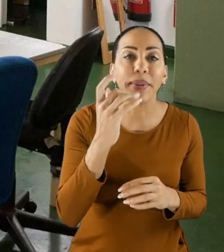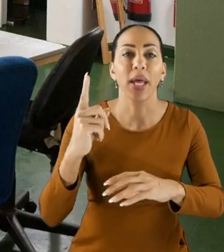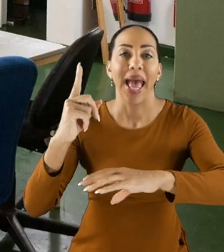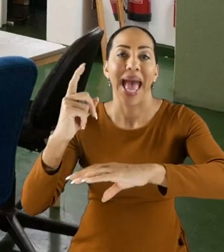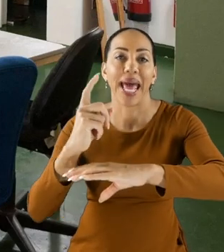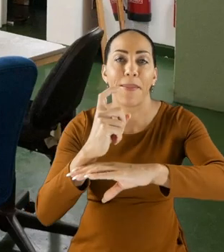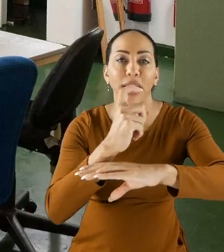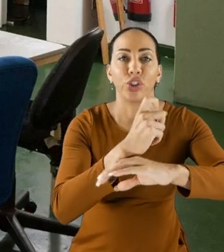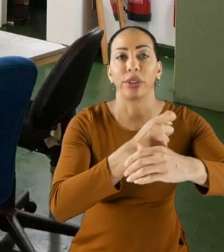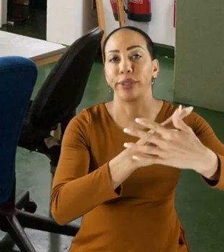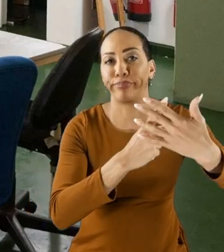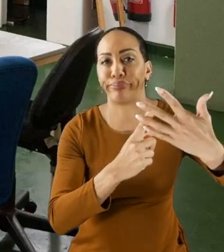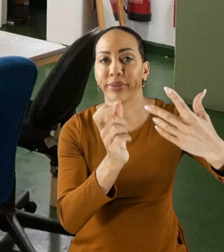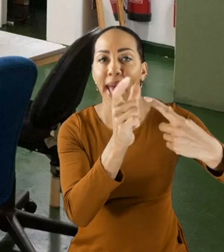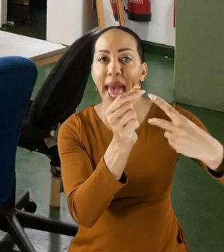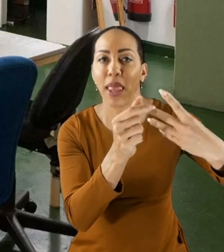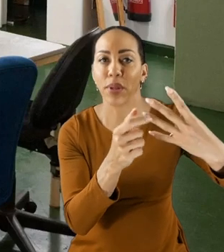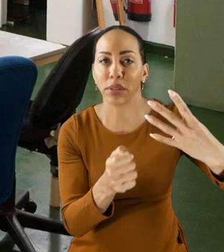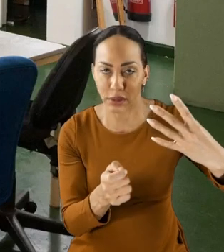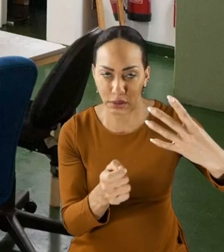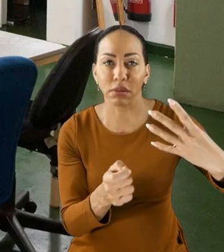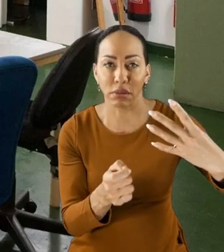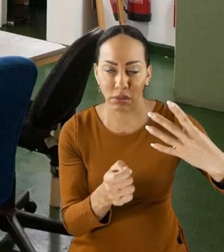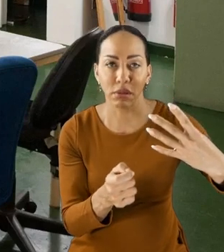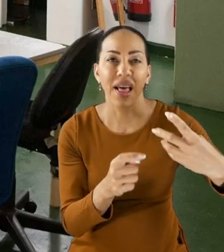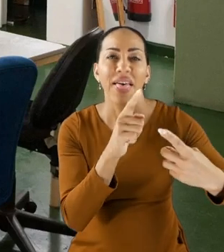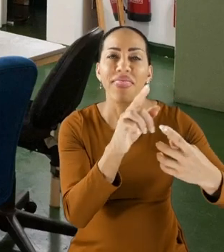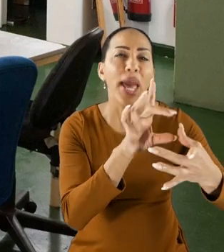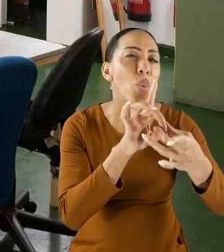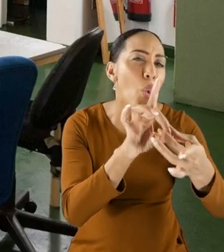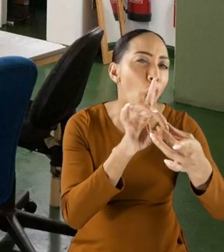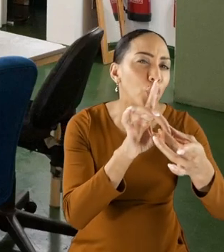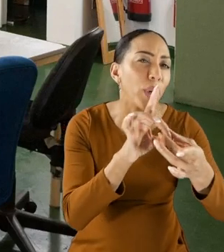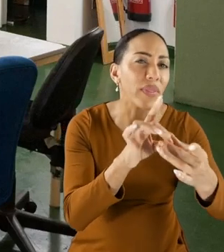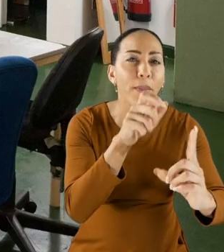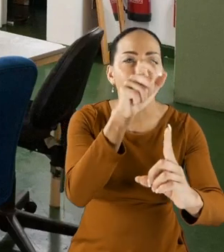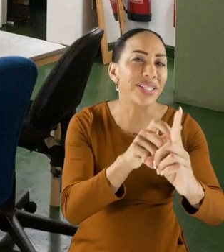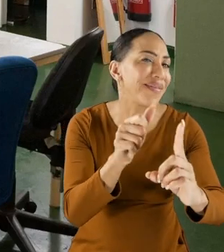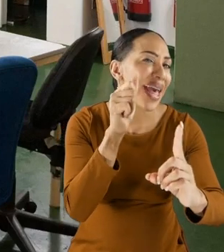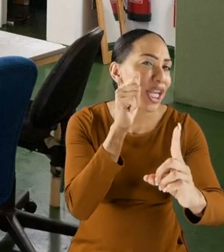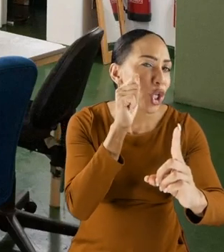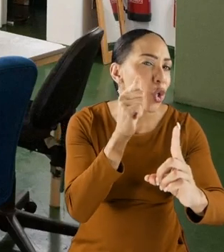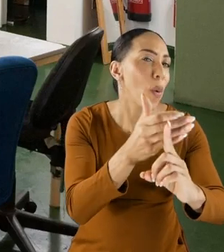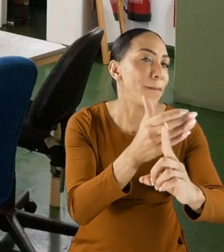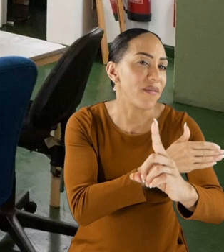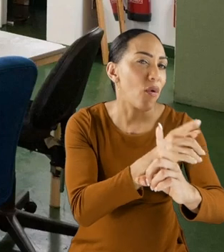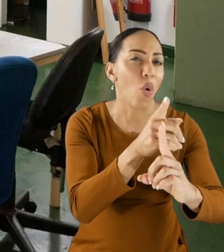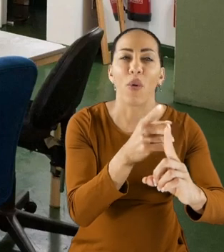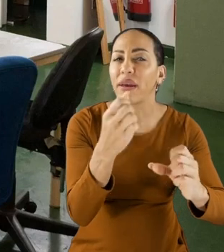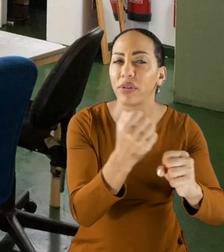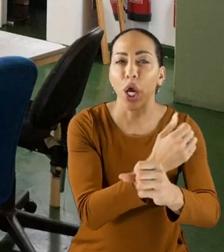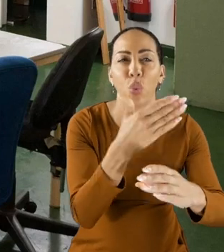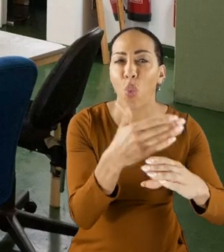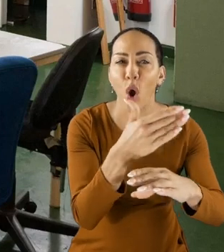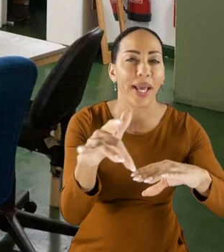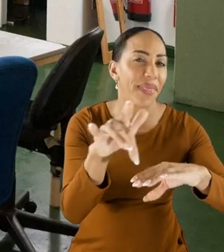were creating all the different images and animations and different things, different elements. So they went out and worked with somebody that they've